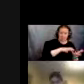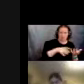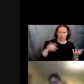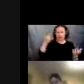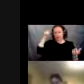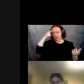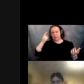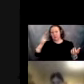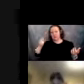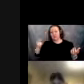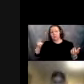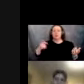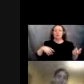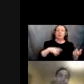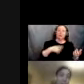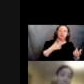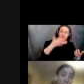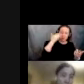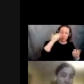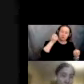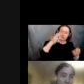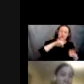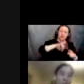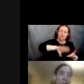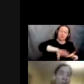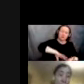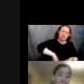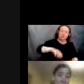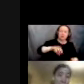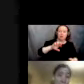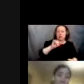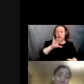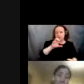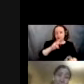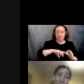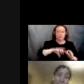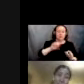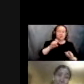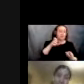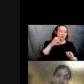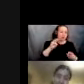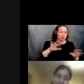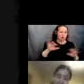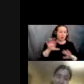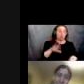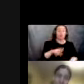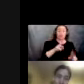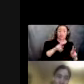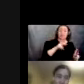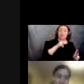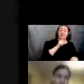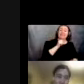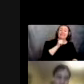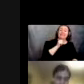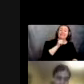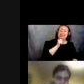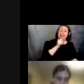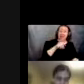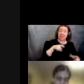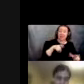again, racism, sexism in the rules. So the people who were not allowed to leave